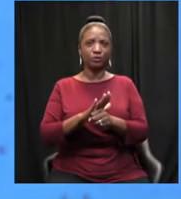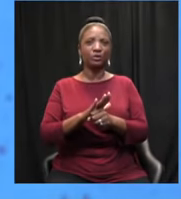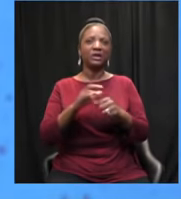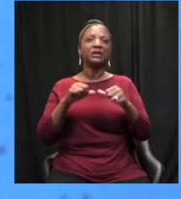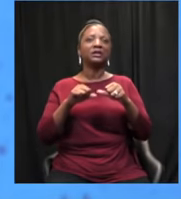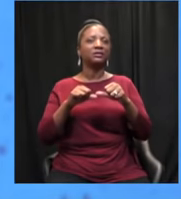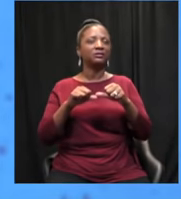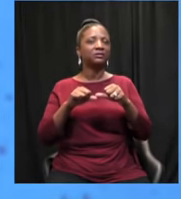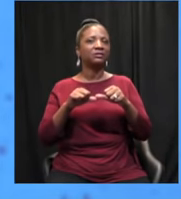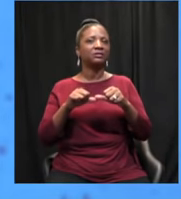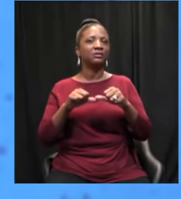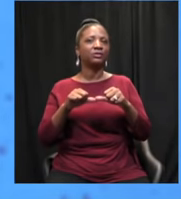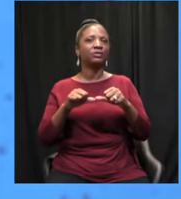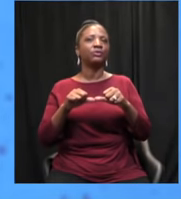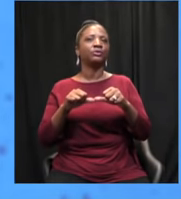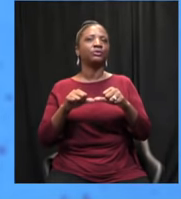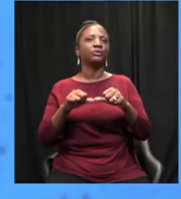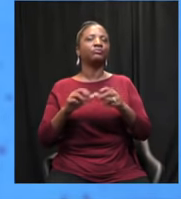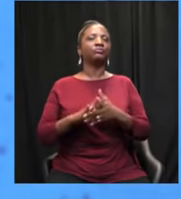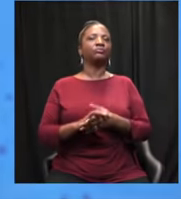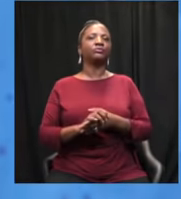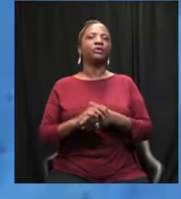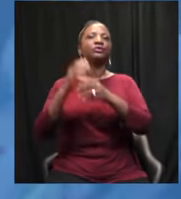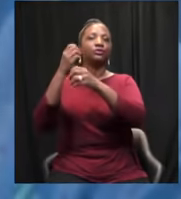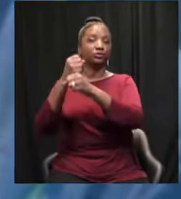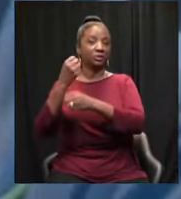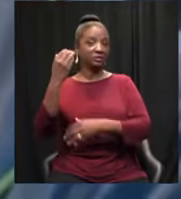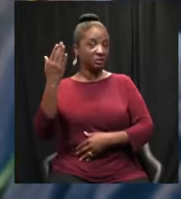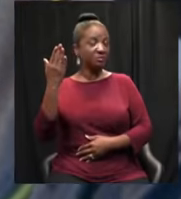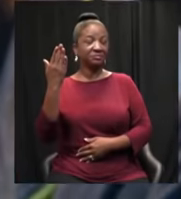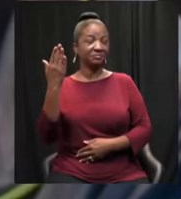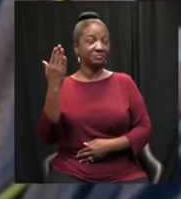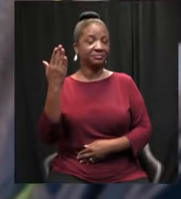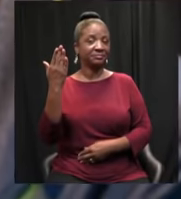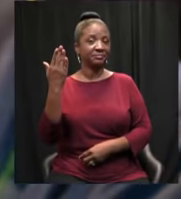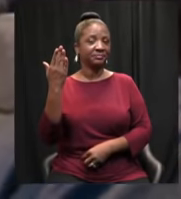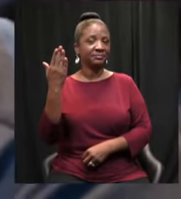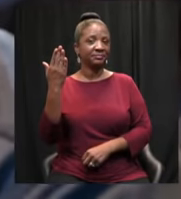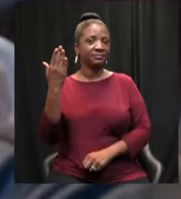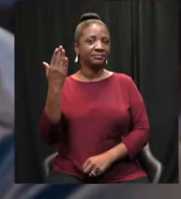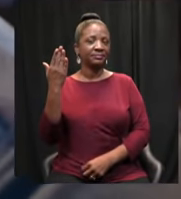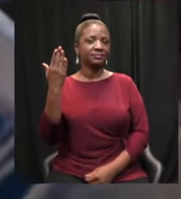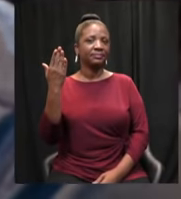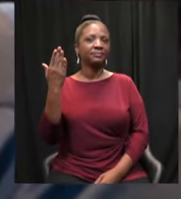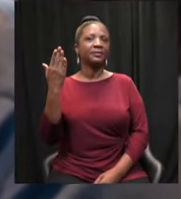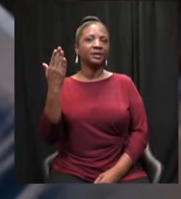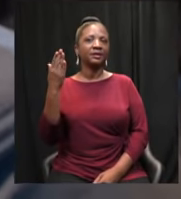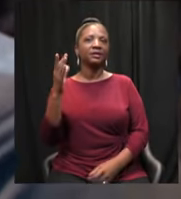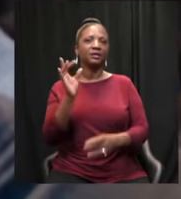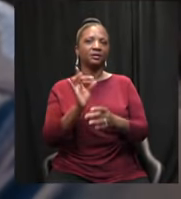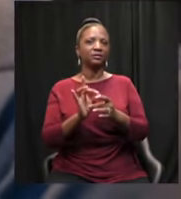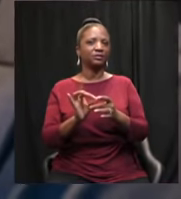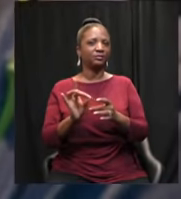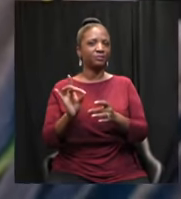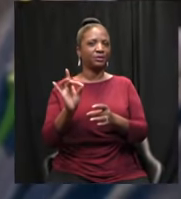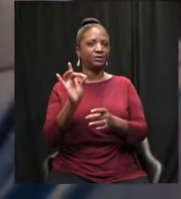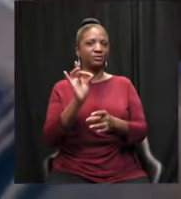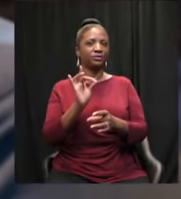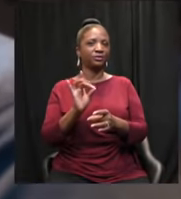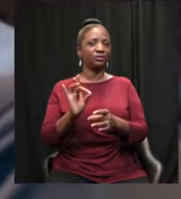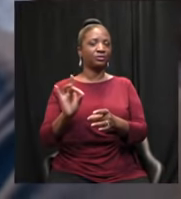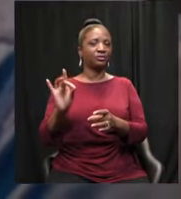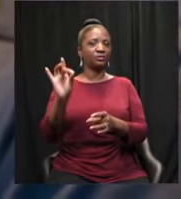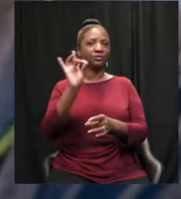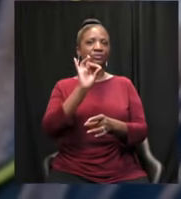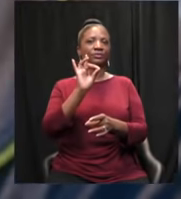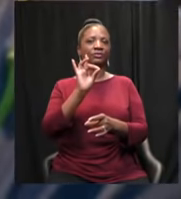it is the spiritual ID card that will get you through whatever you go through in life. It is the spiritual stamina that will give